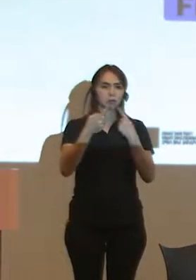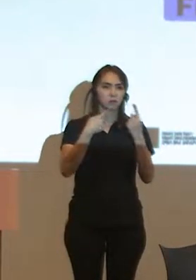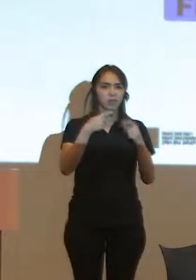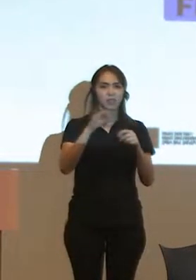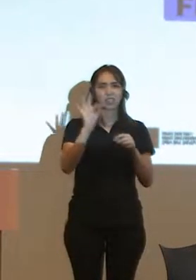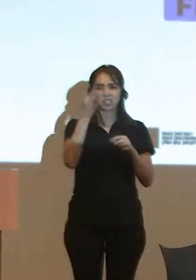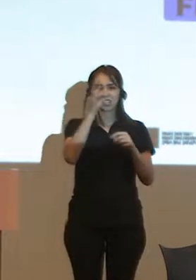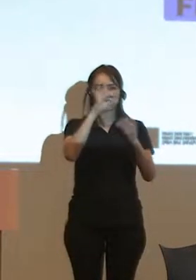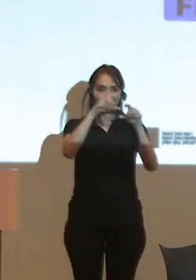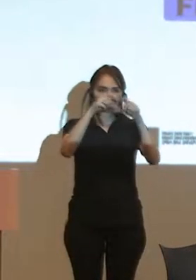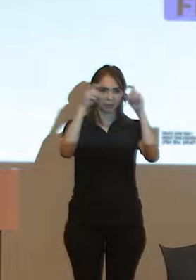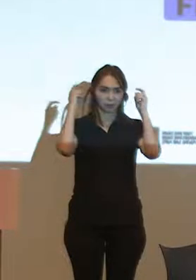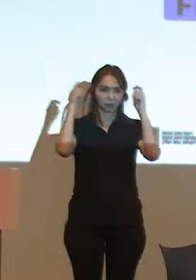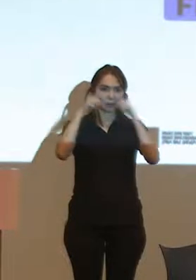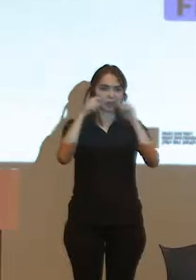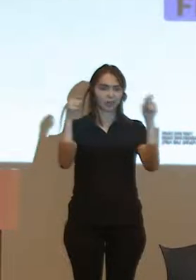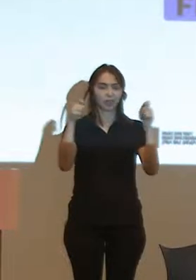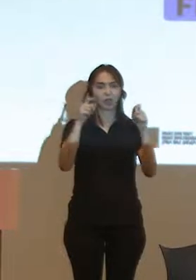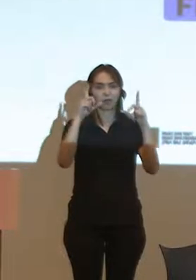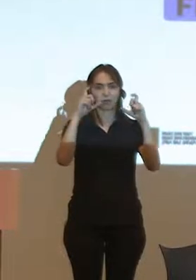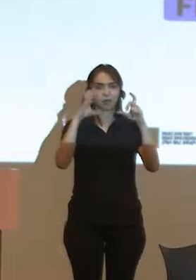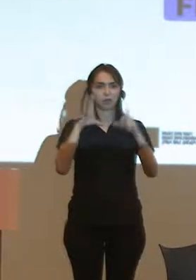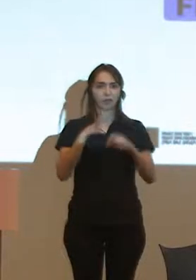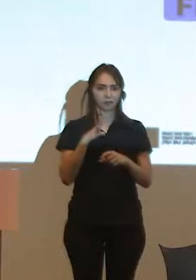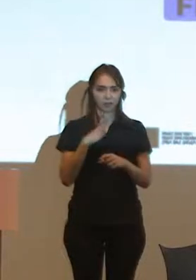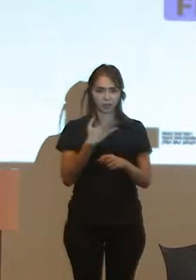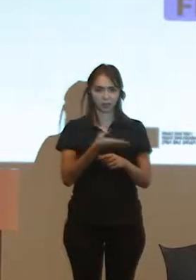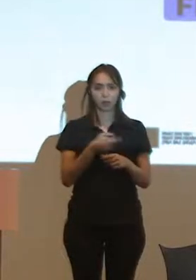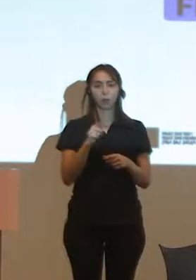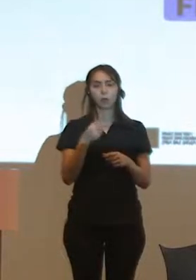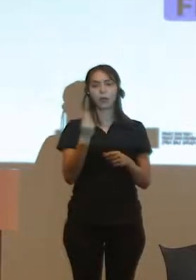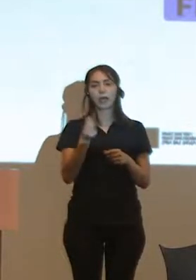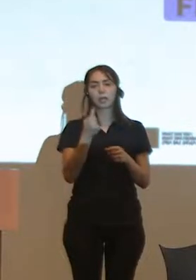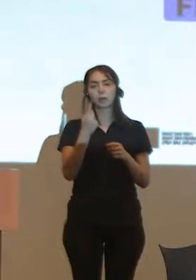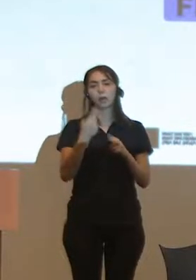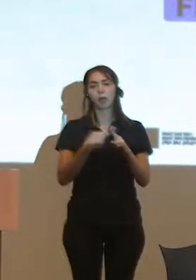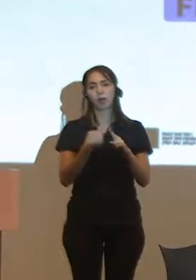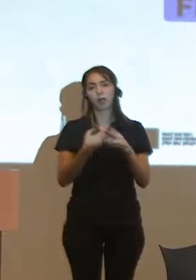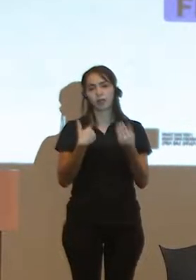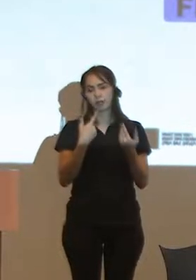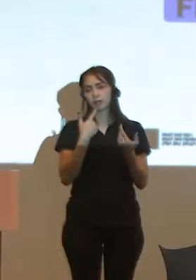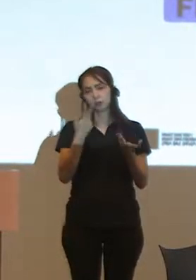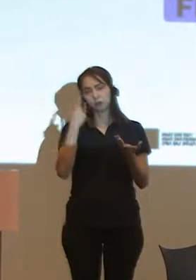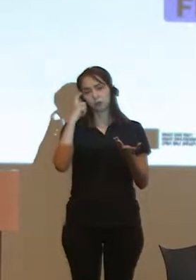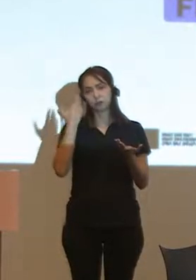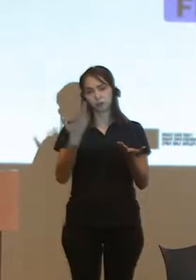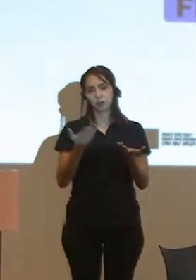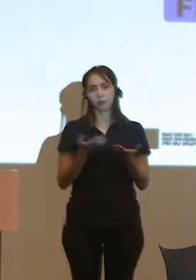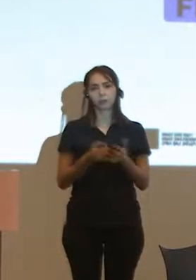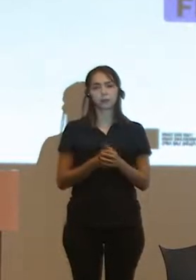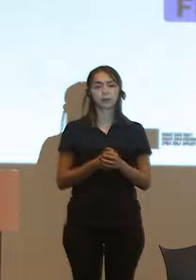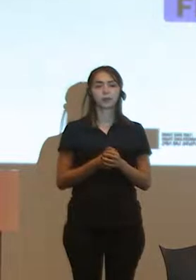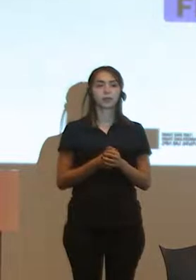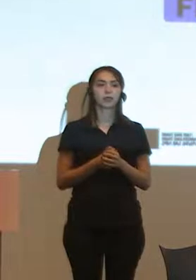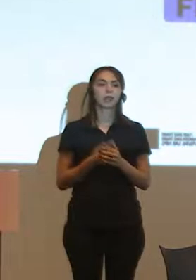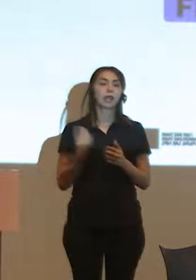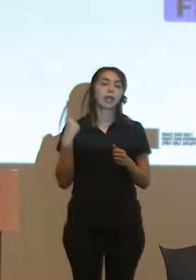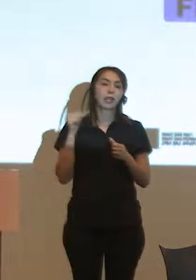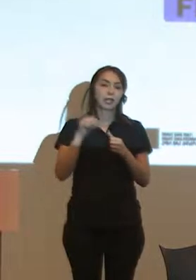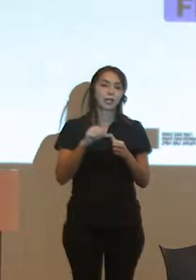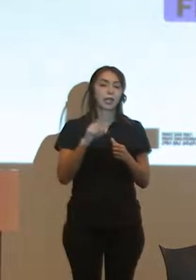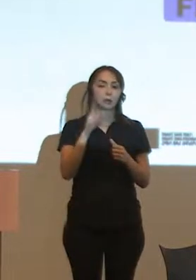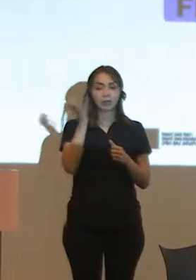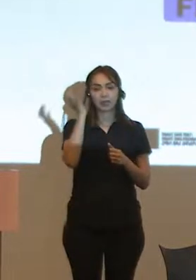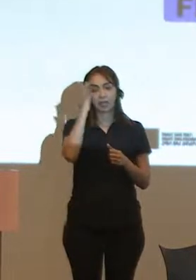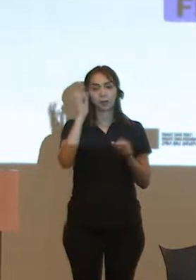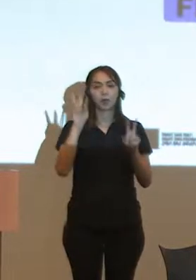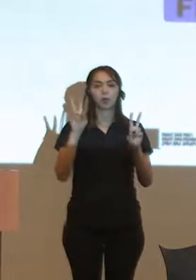so i think this is this is a a good example and and one of the issue in terms of activism that i think is very important and what's very